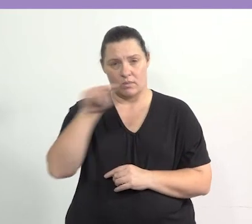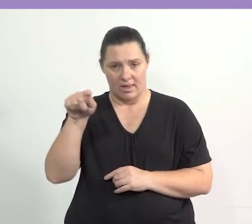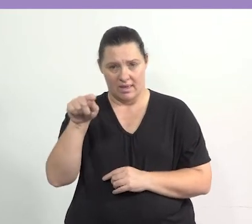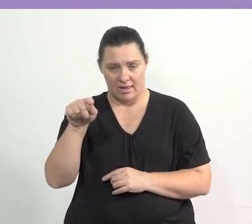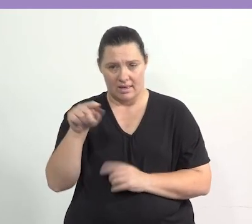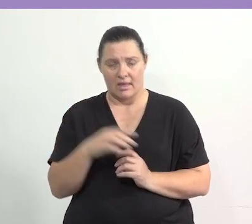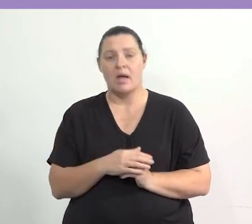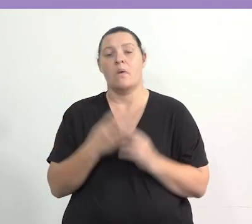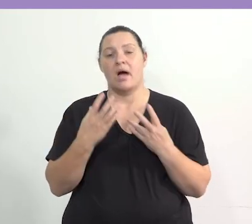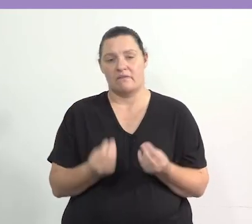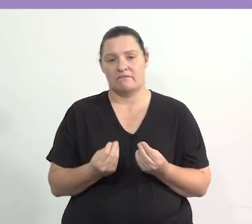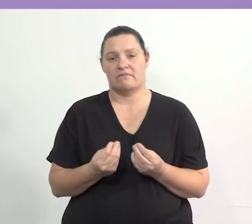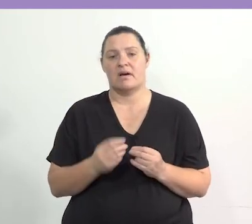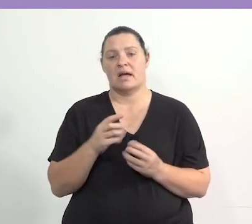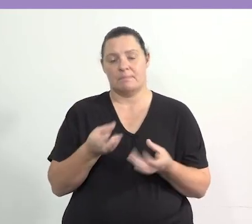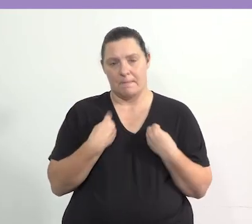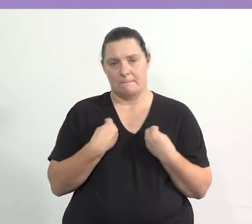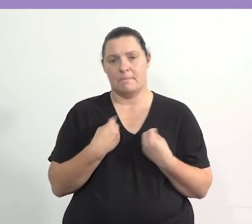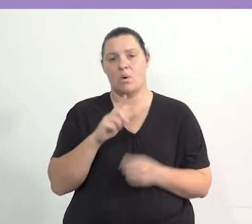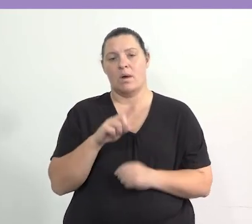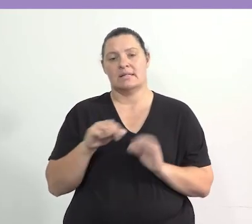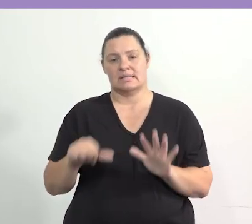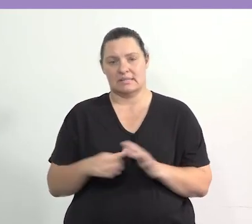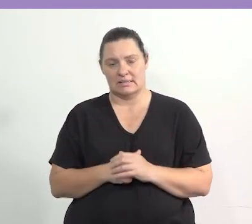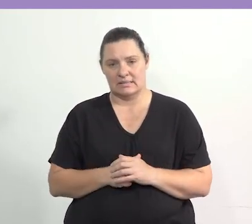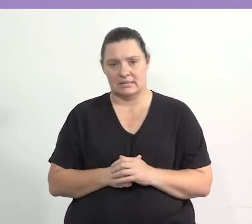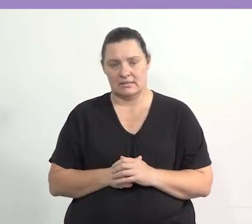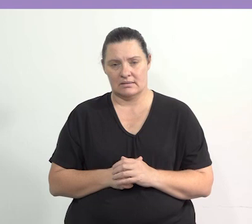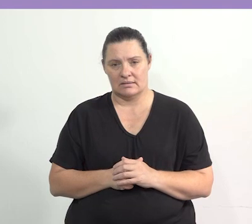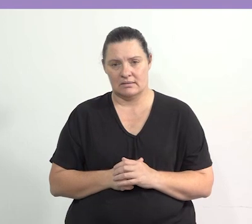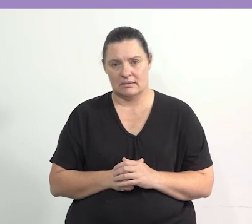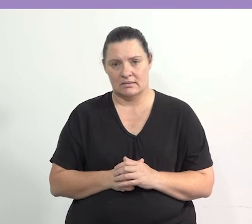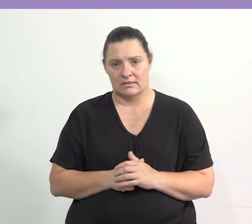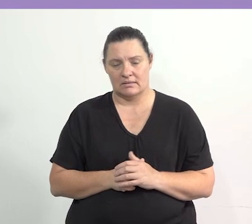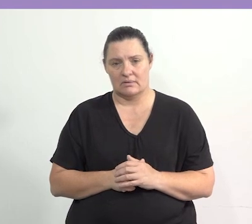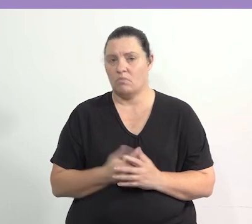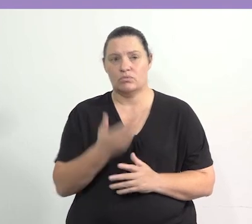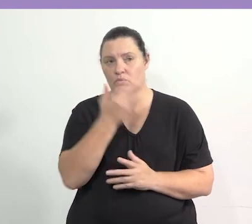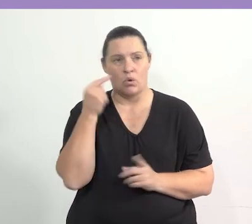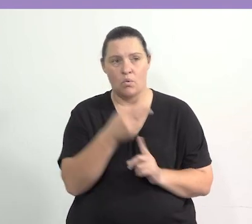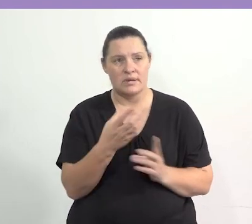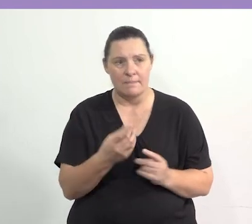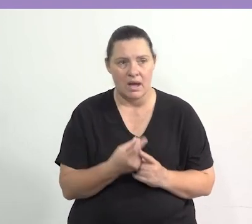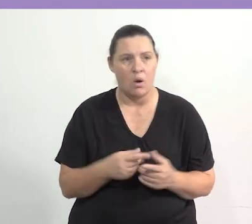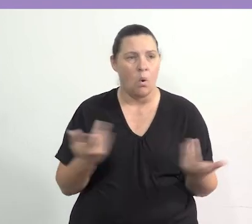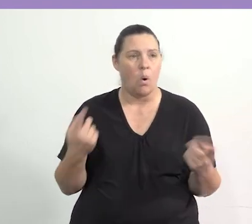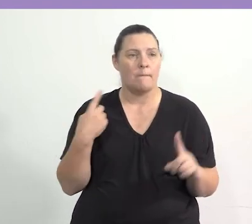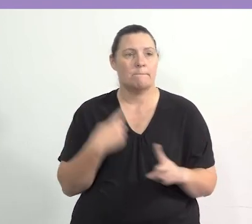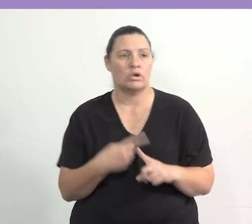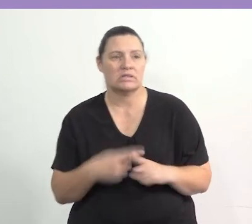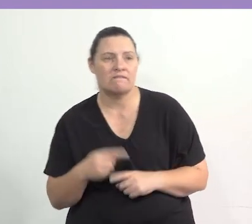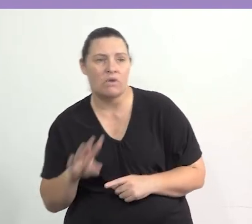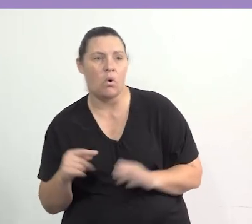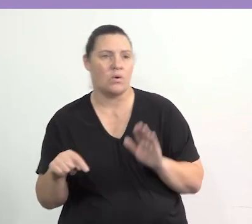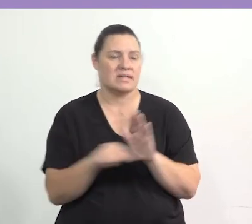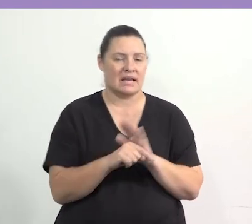squared will give me 16. Now, we don't know what that certain number is. We don't know if it is a positive